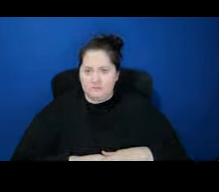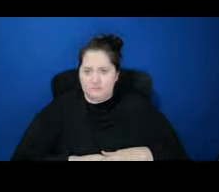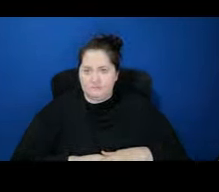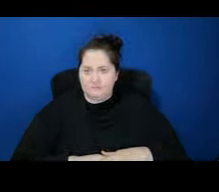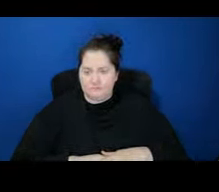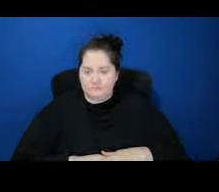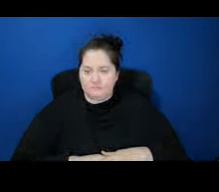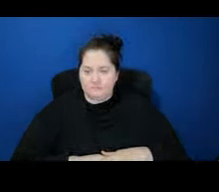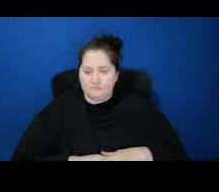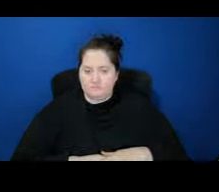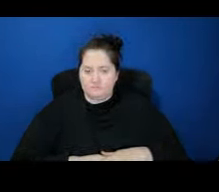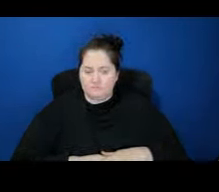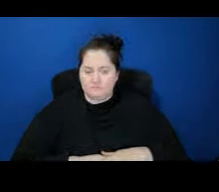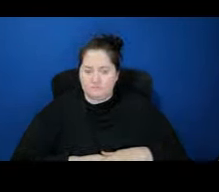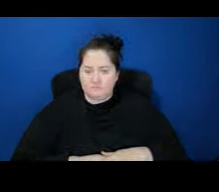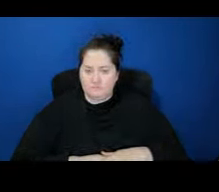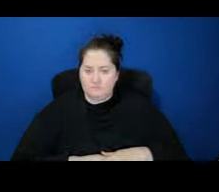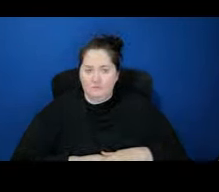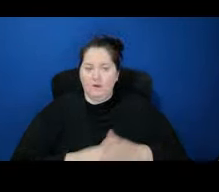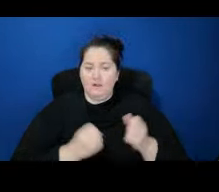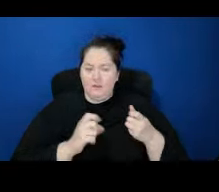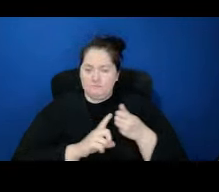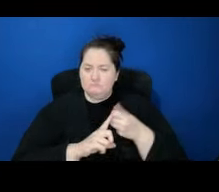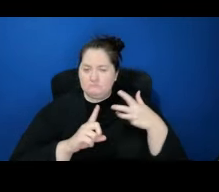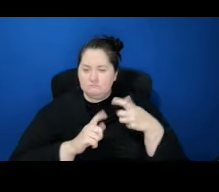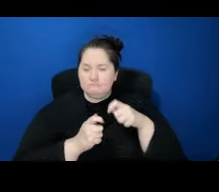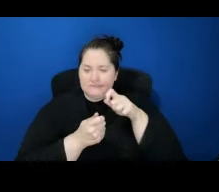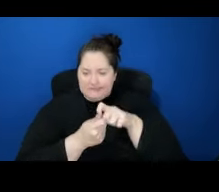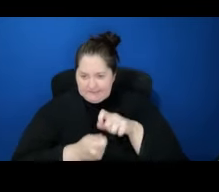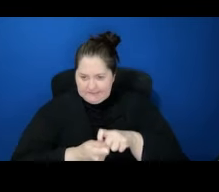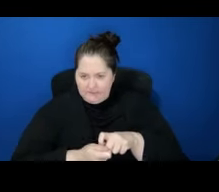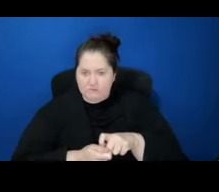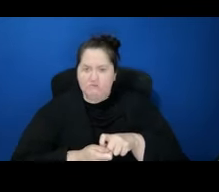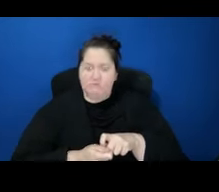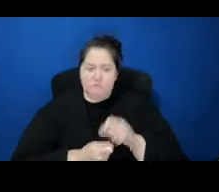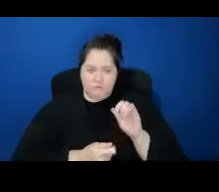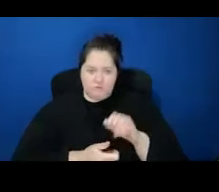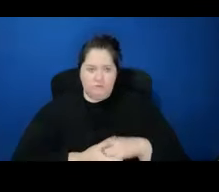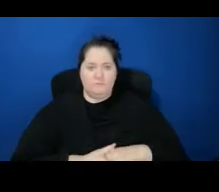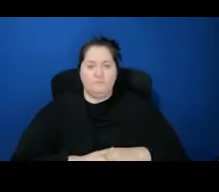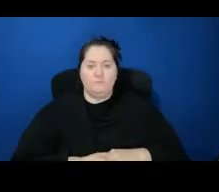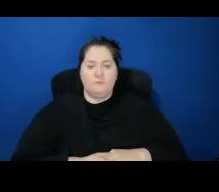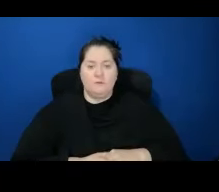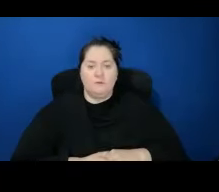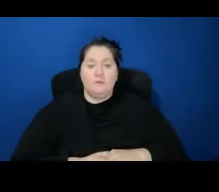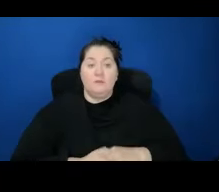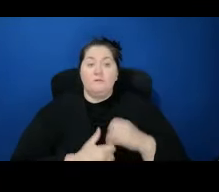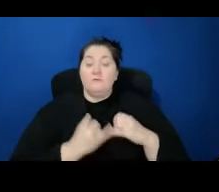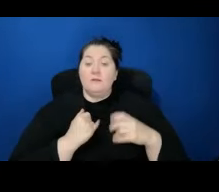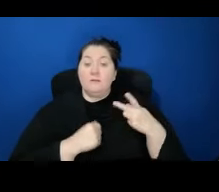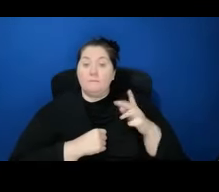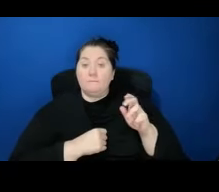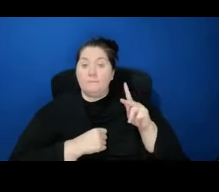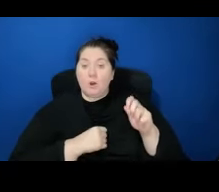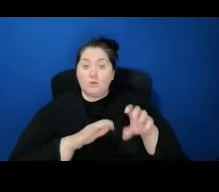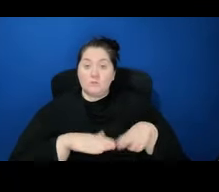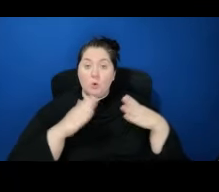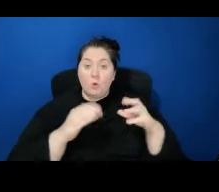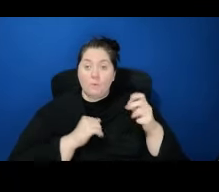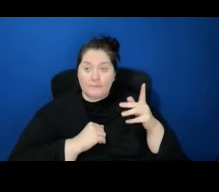addressed in quite a bit of detail under the food system section in this element. And then finally, parks and open space.